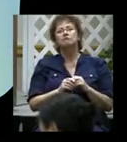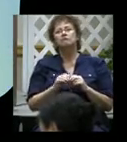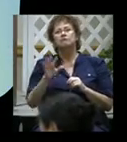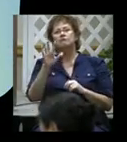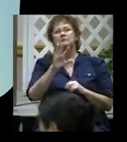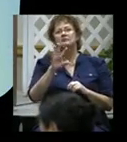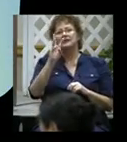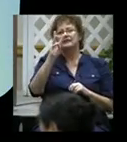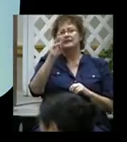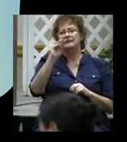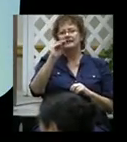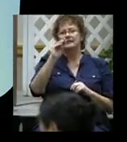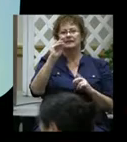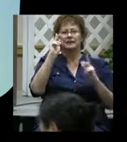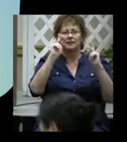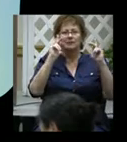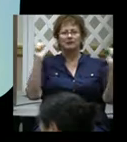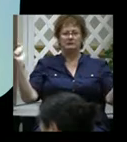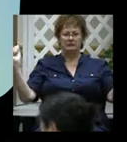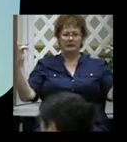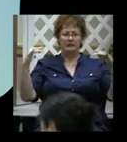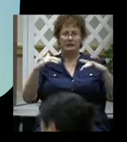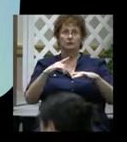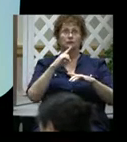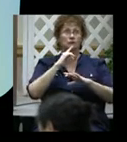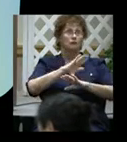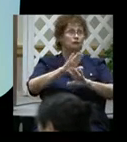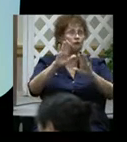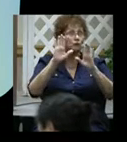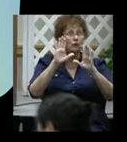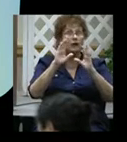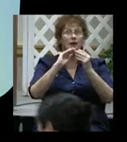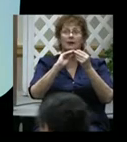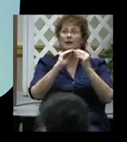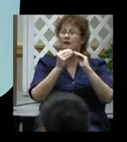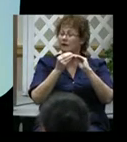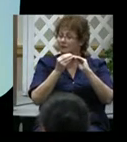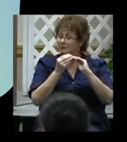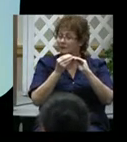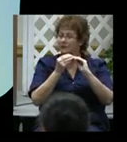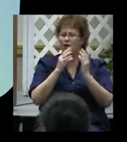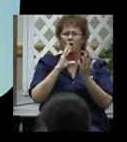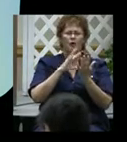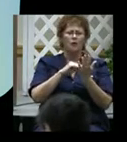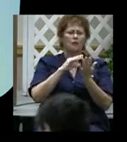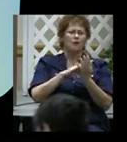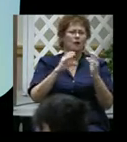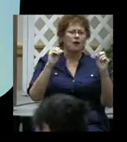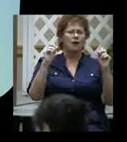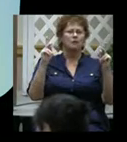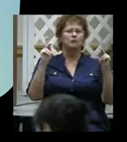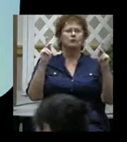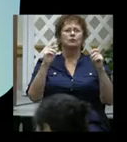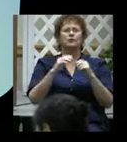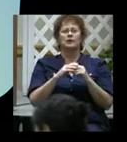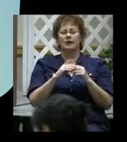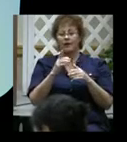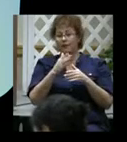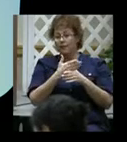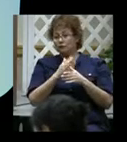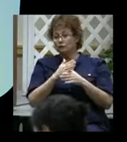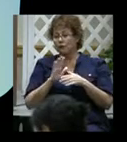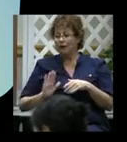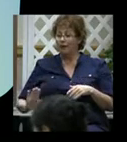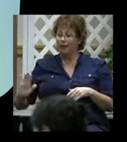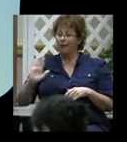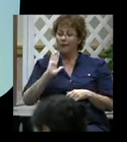60 people coming to our symposium, which is great because it's a great learning opportunity, you know, and they share